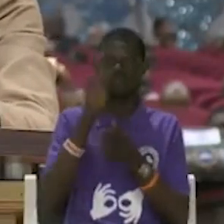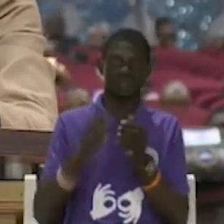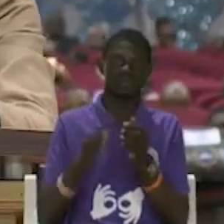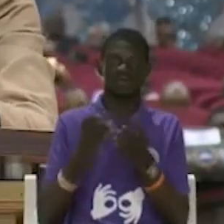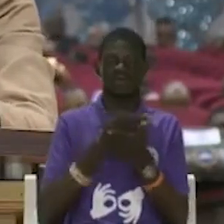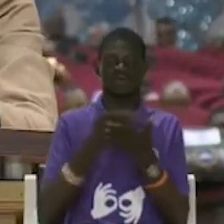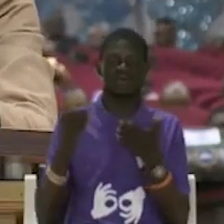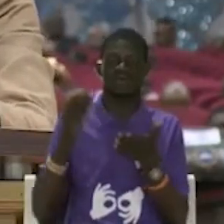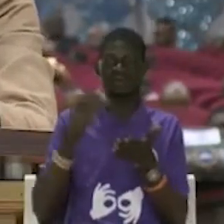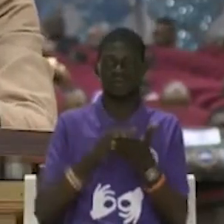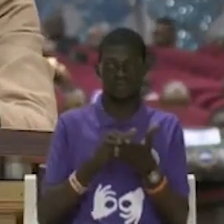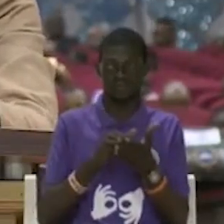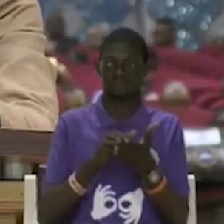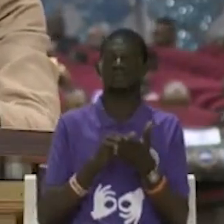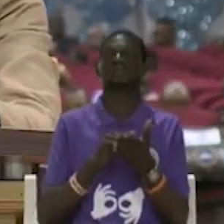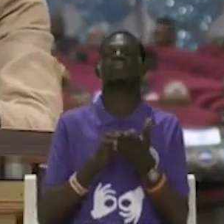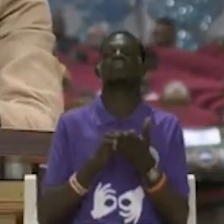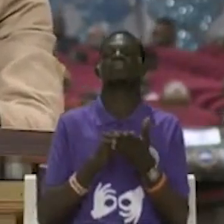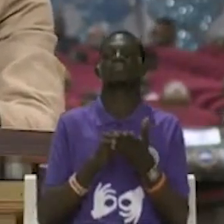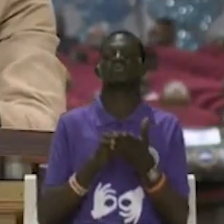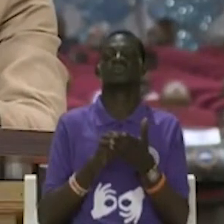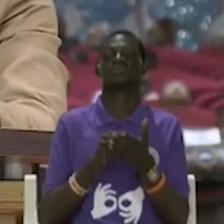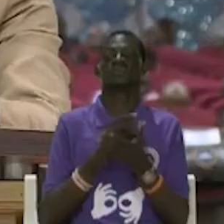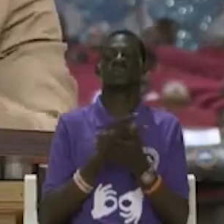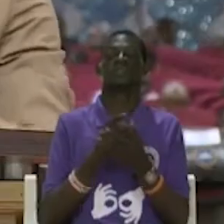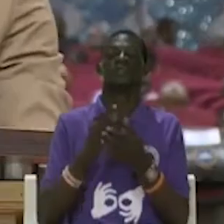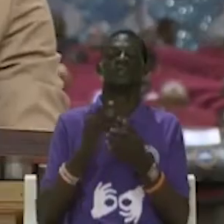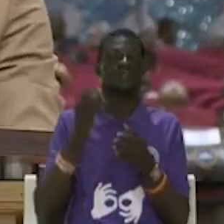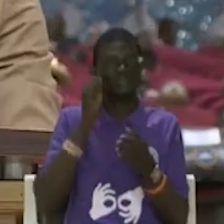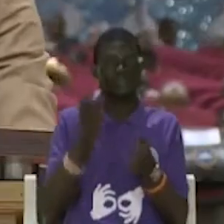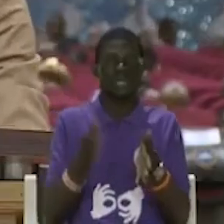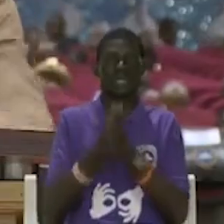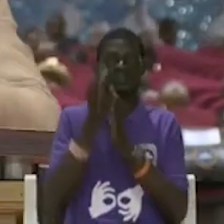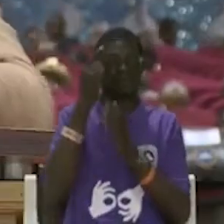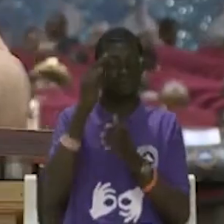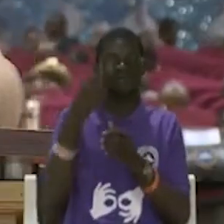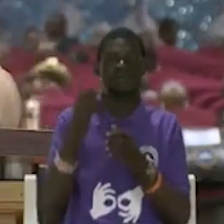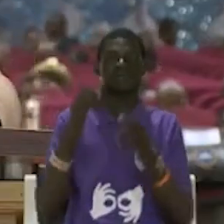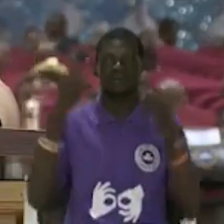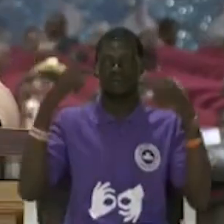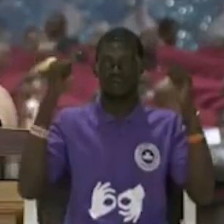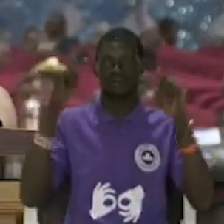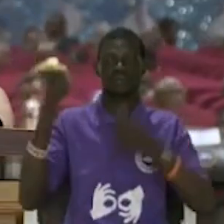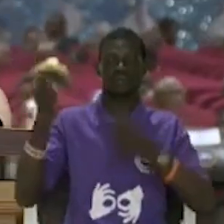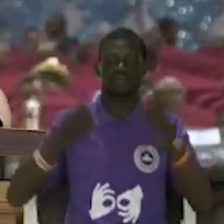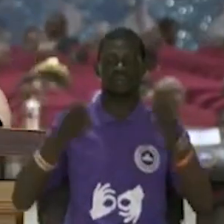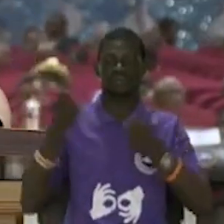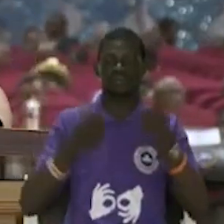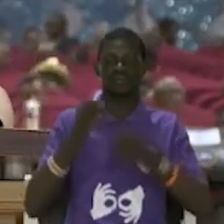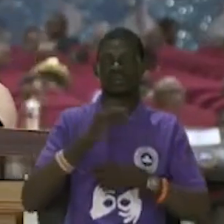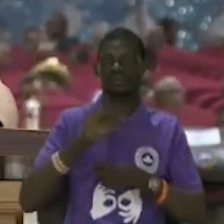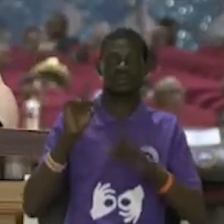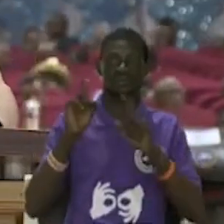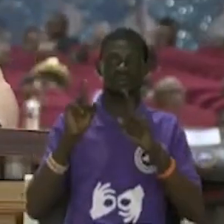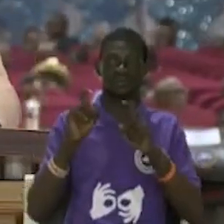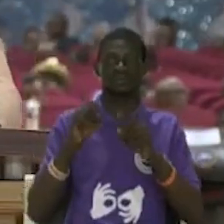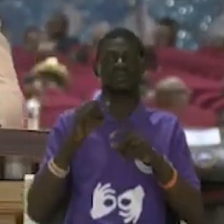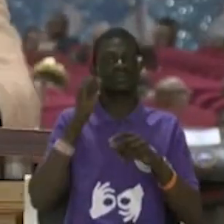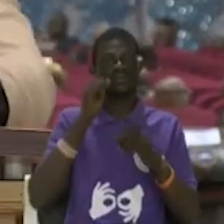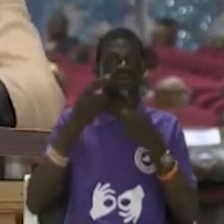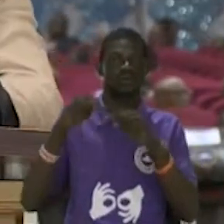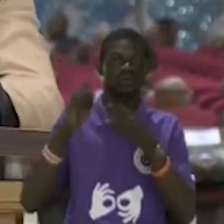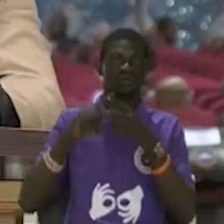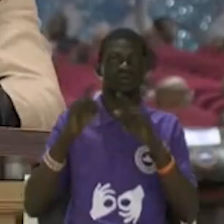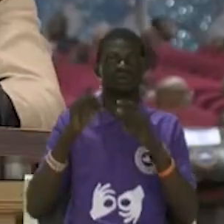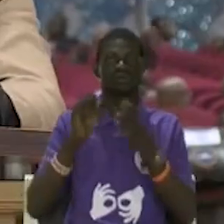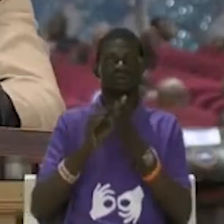fail again. She asked God for success in the driving test. To the glory of God, she went for the test